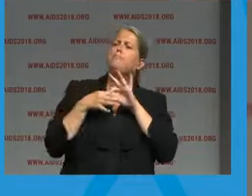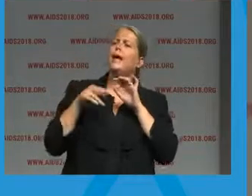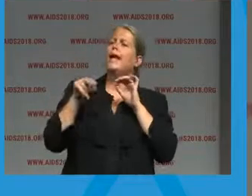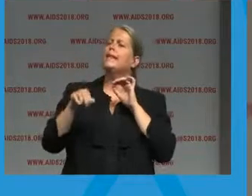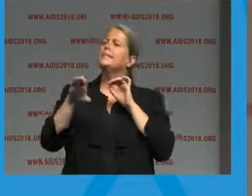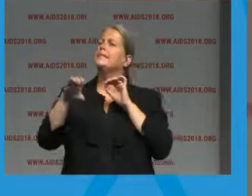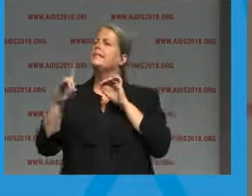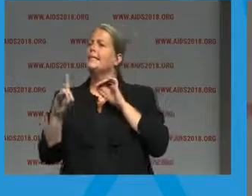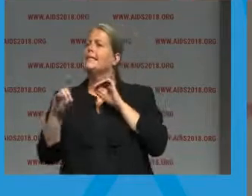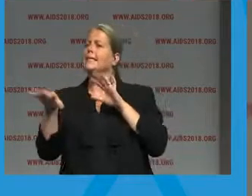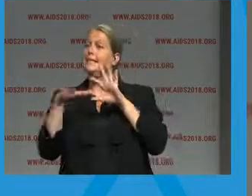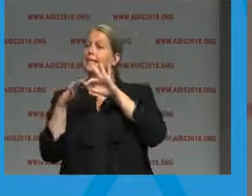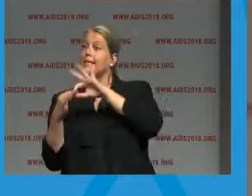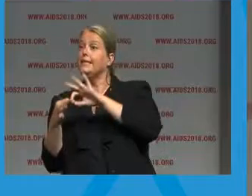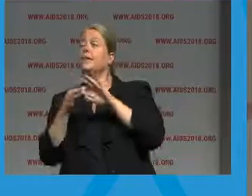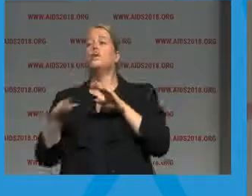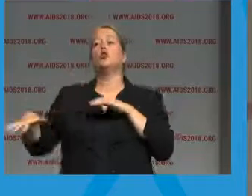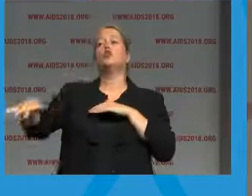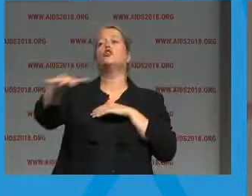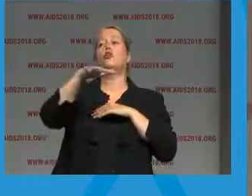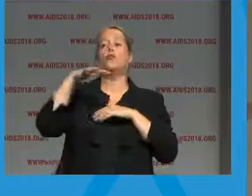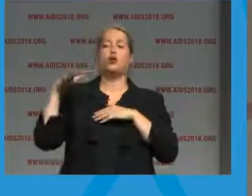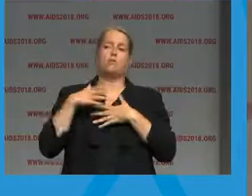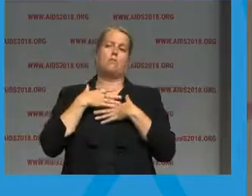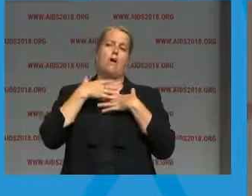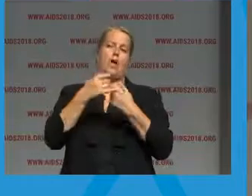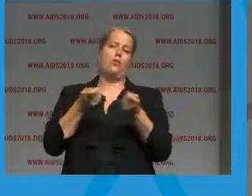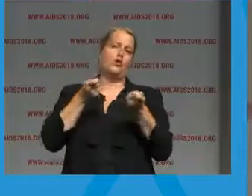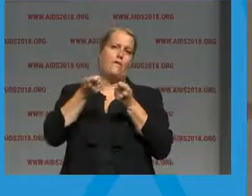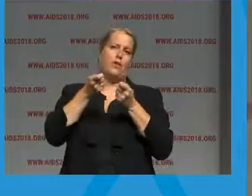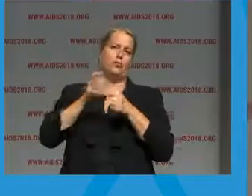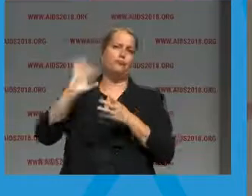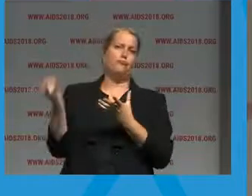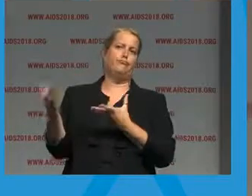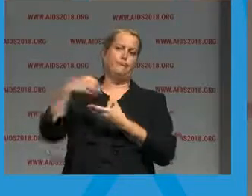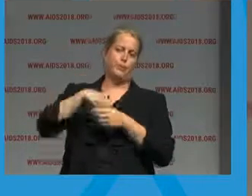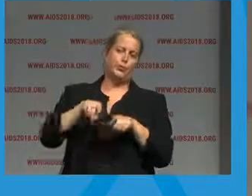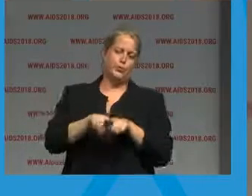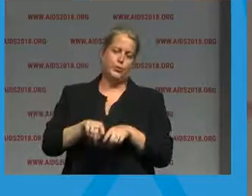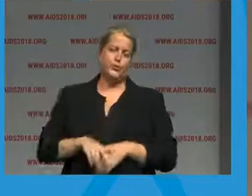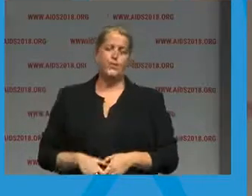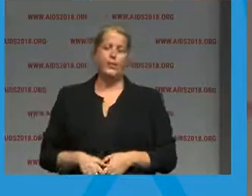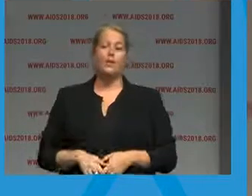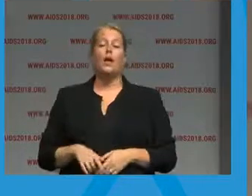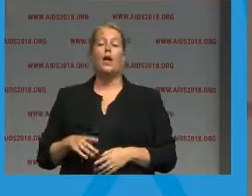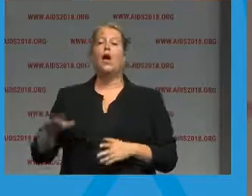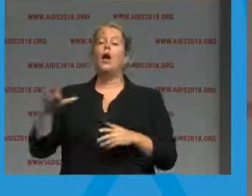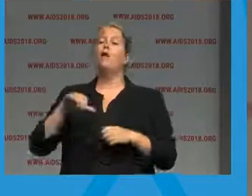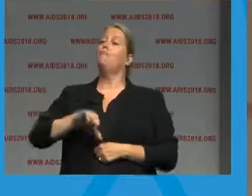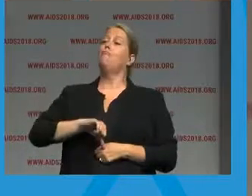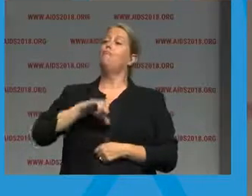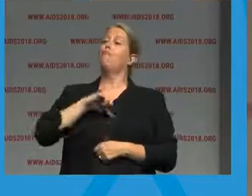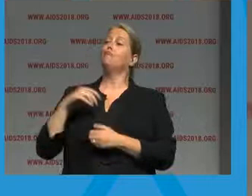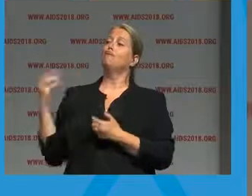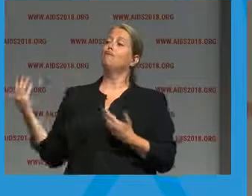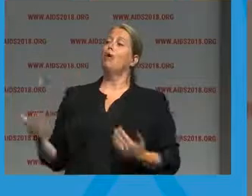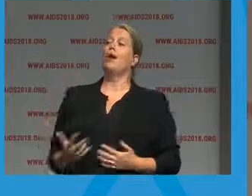coverage. I am proud to introduce you to three of our panelists today.